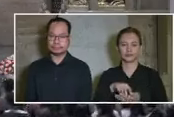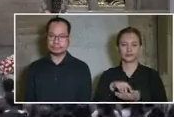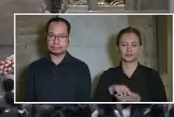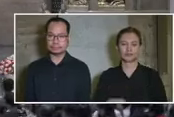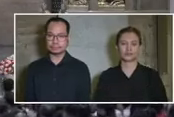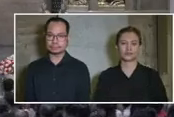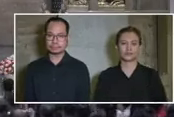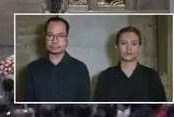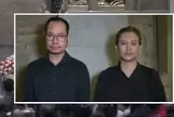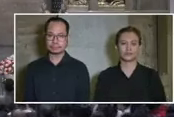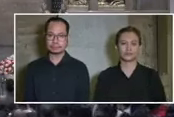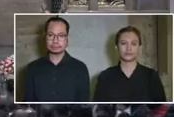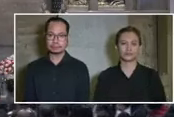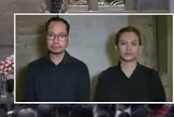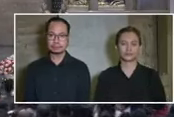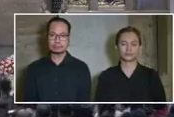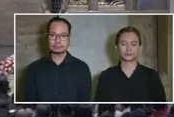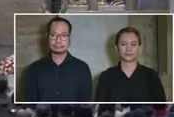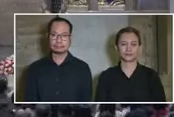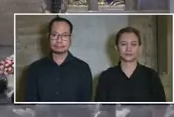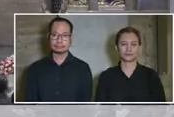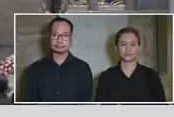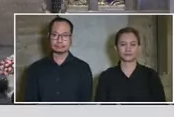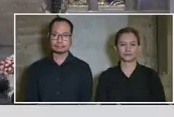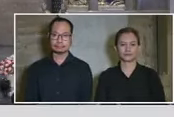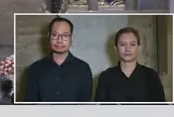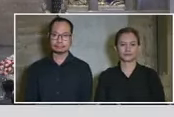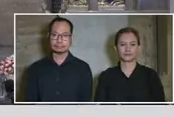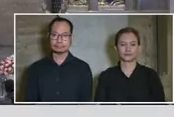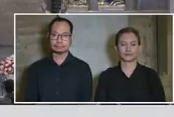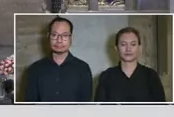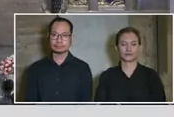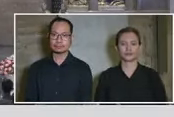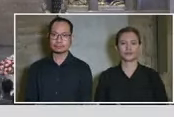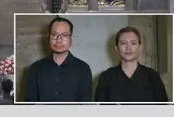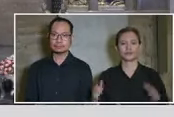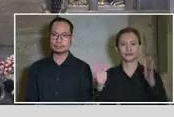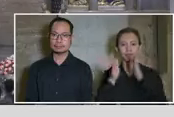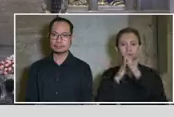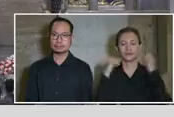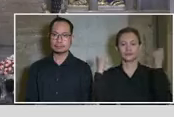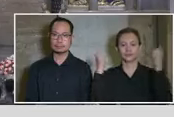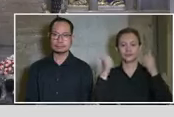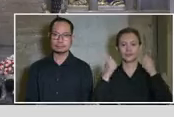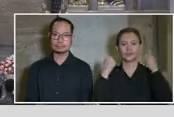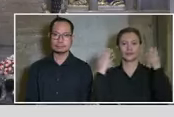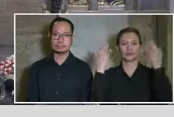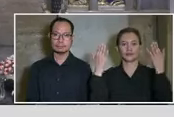God,